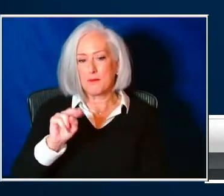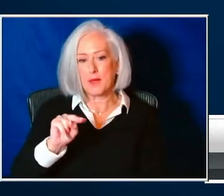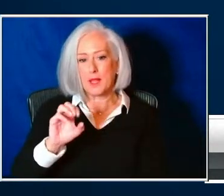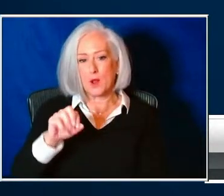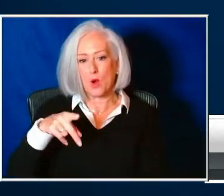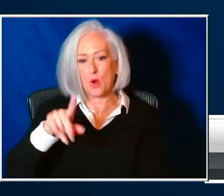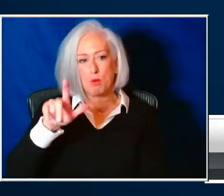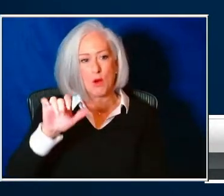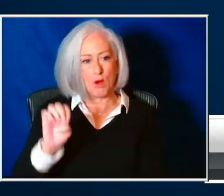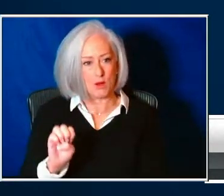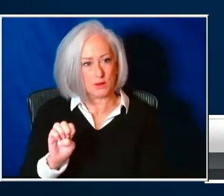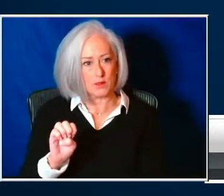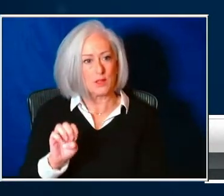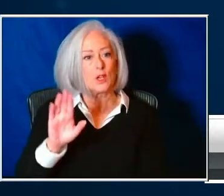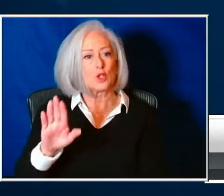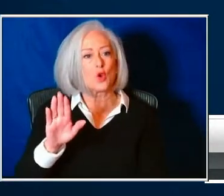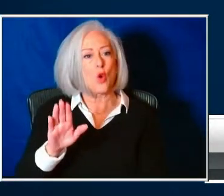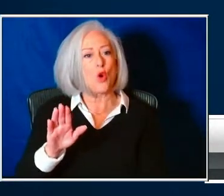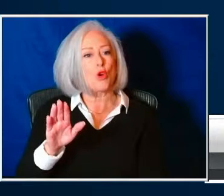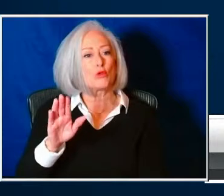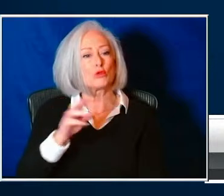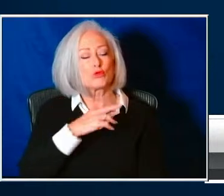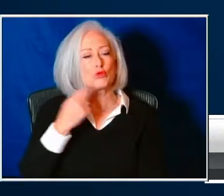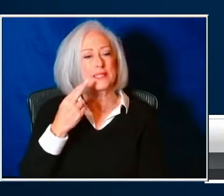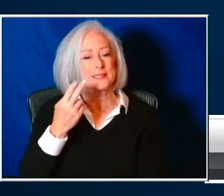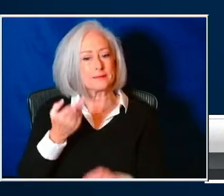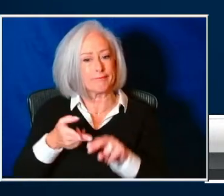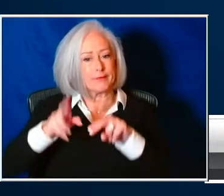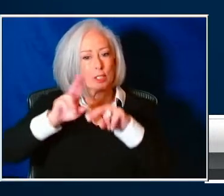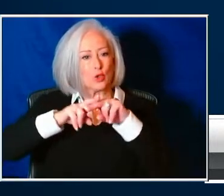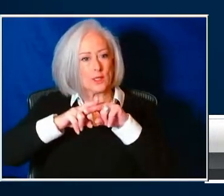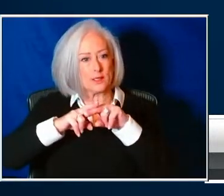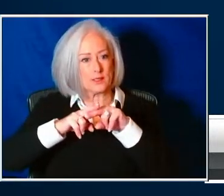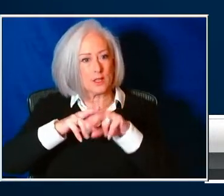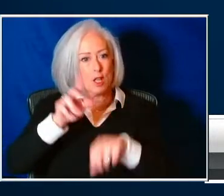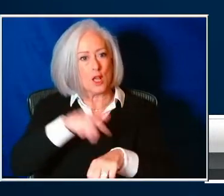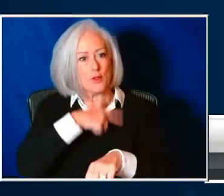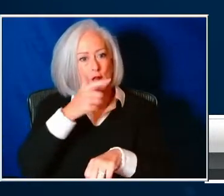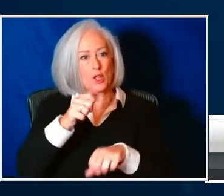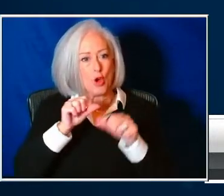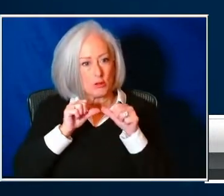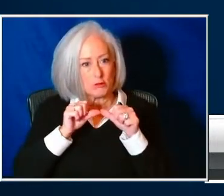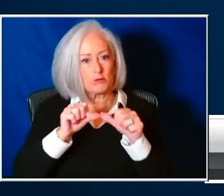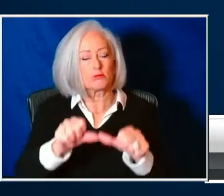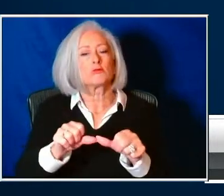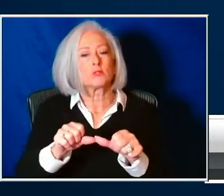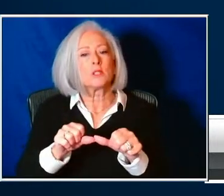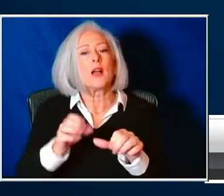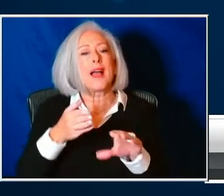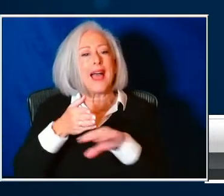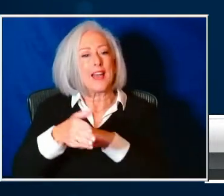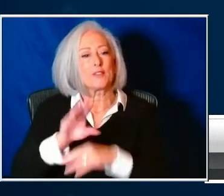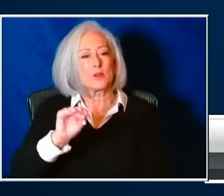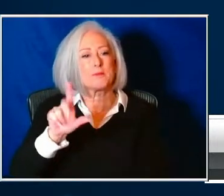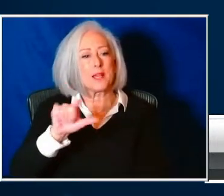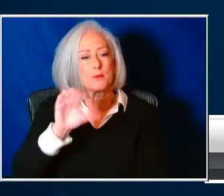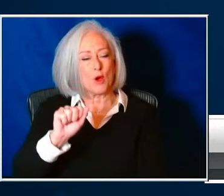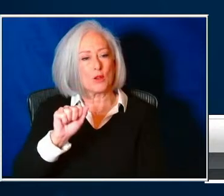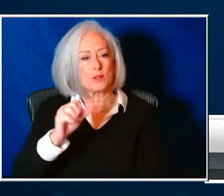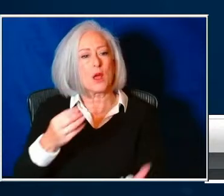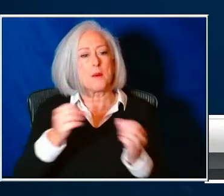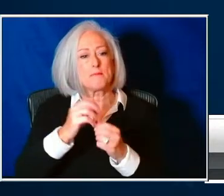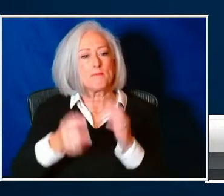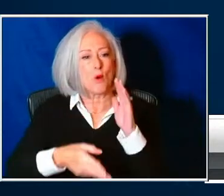up. So the longer we're postmenopausal, the higher our risks will go. But this is where it will be interesting